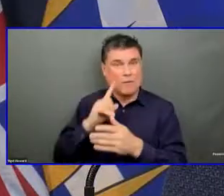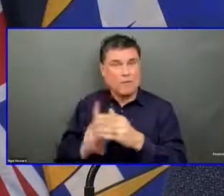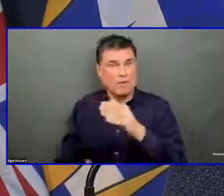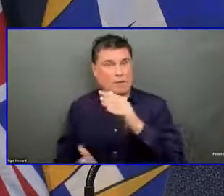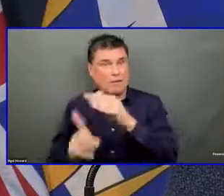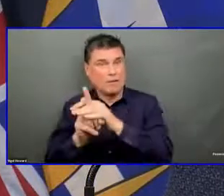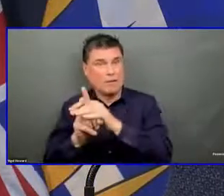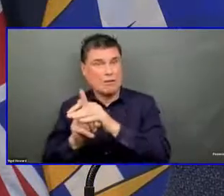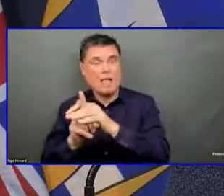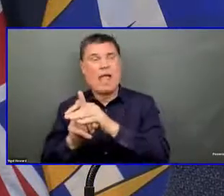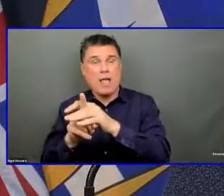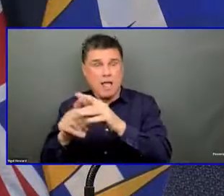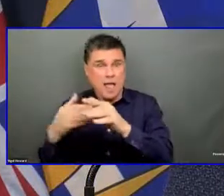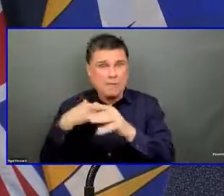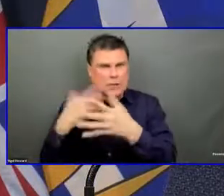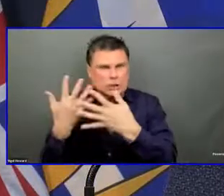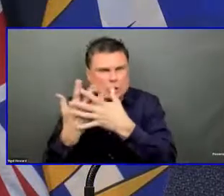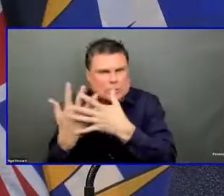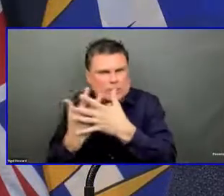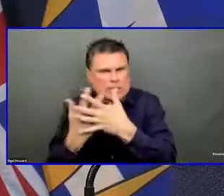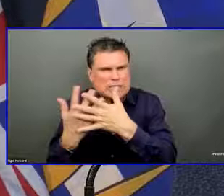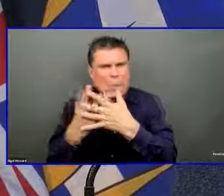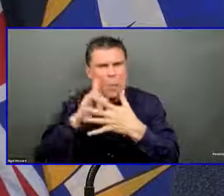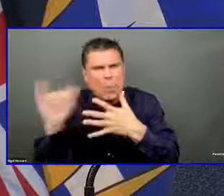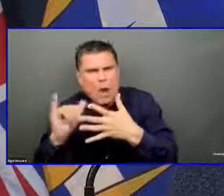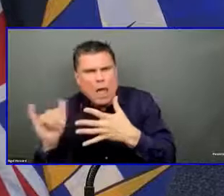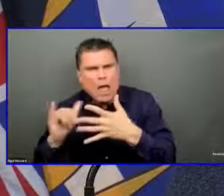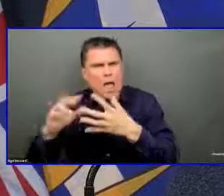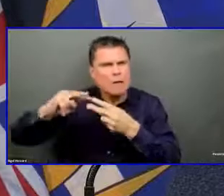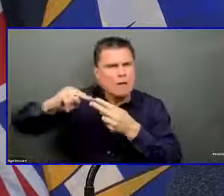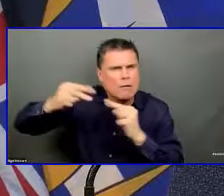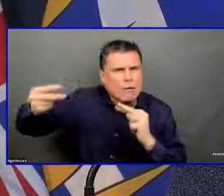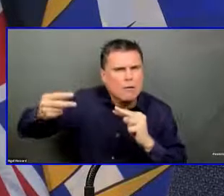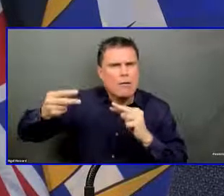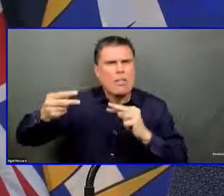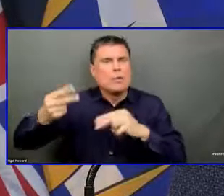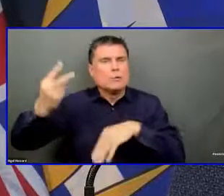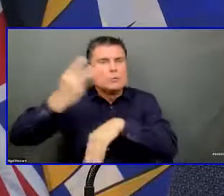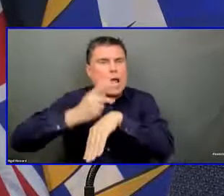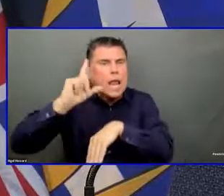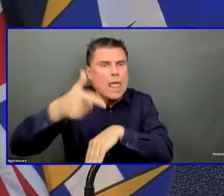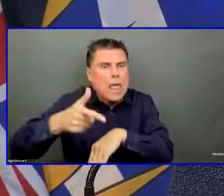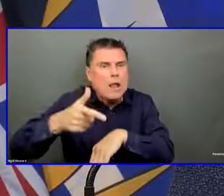the activities that are taken with the school community when exposure happens.